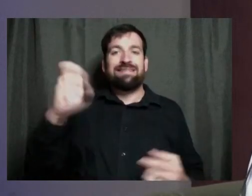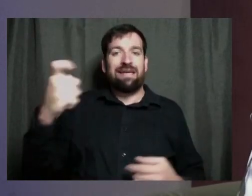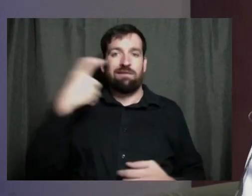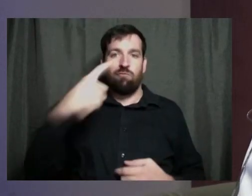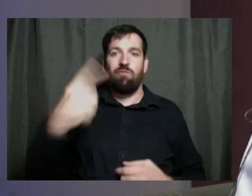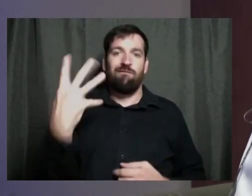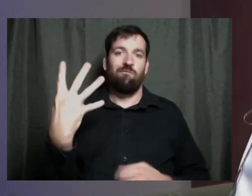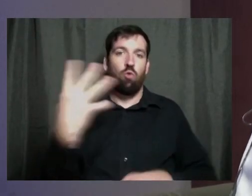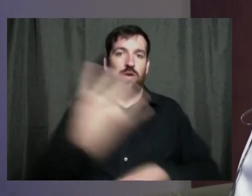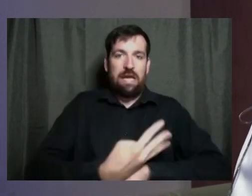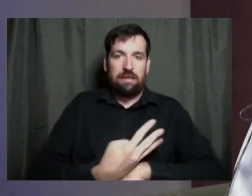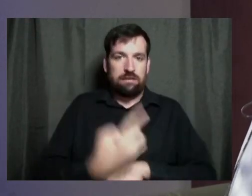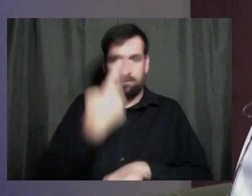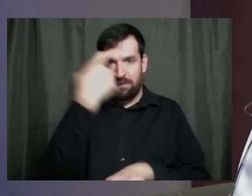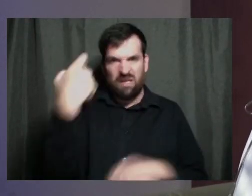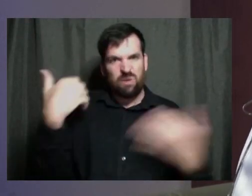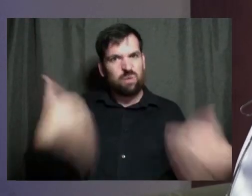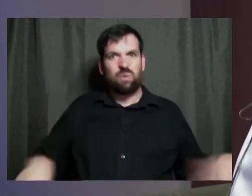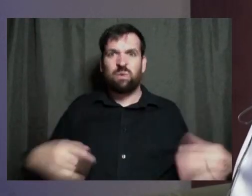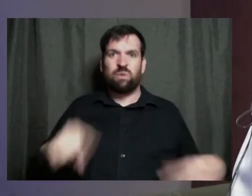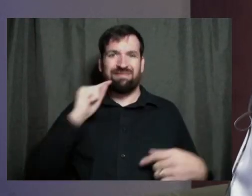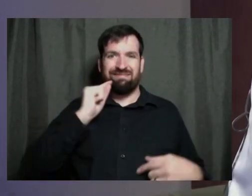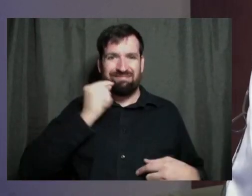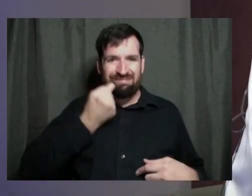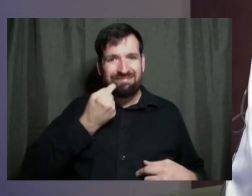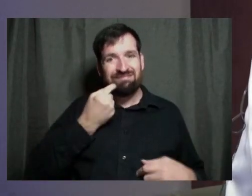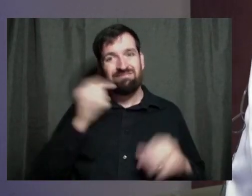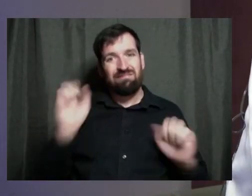a high risk of teratogenicity, which means birth defects.